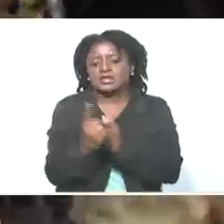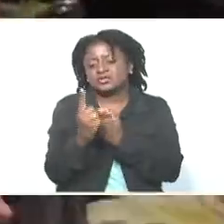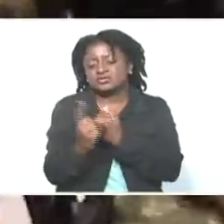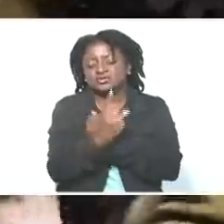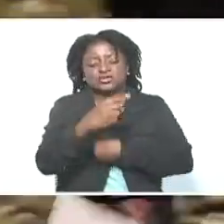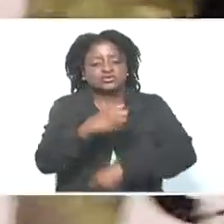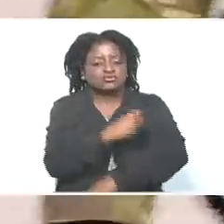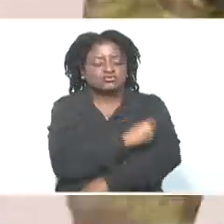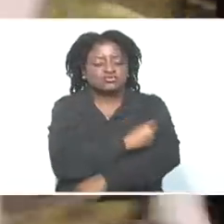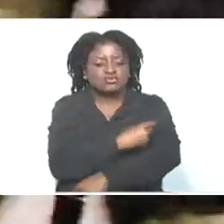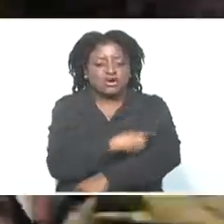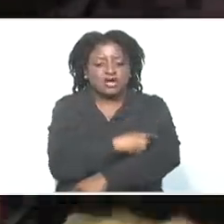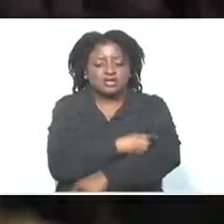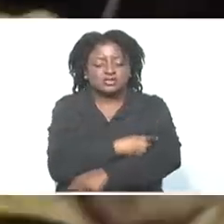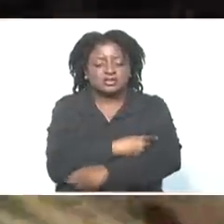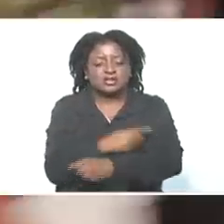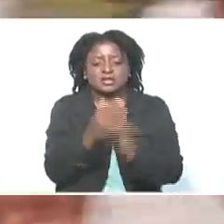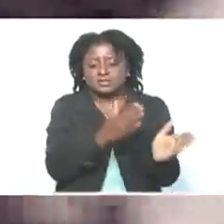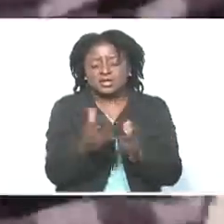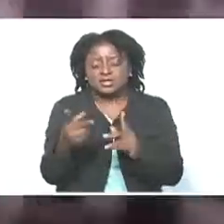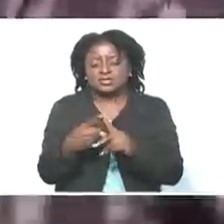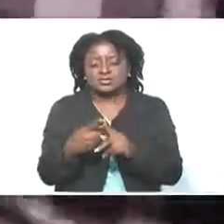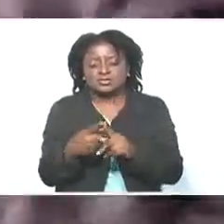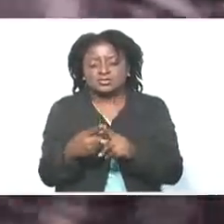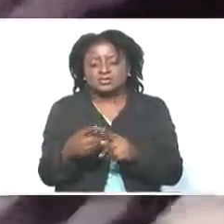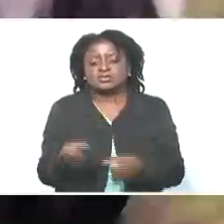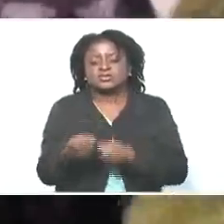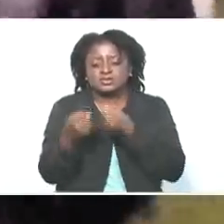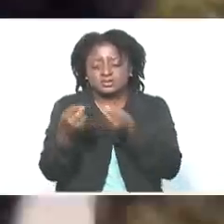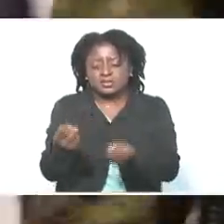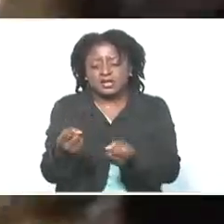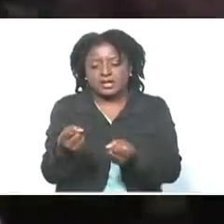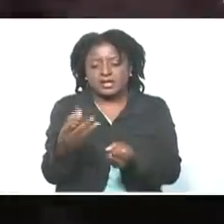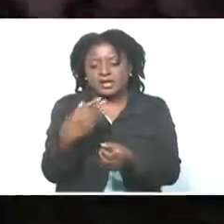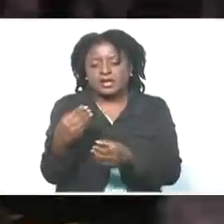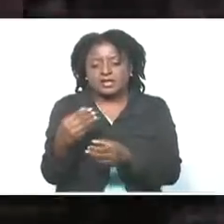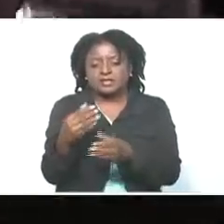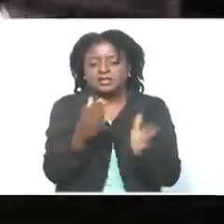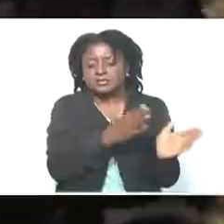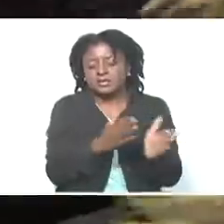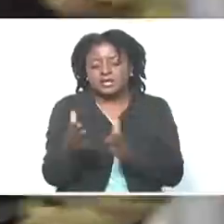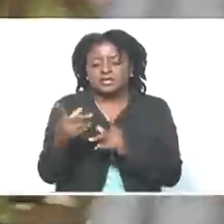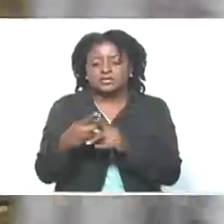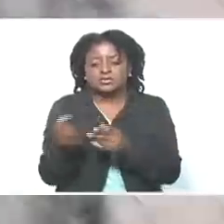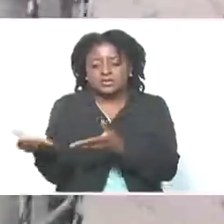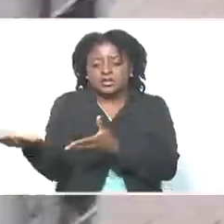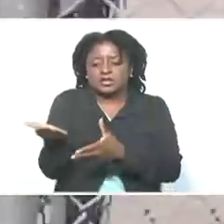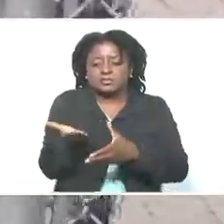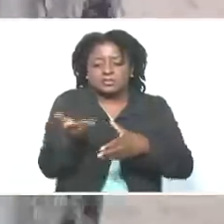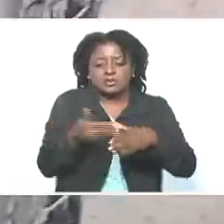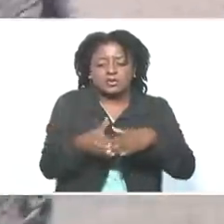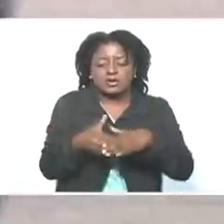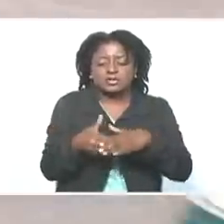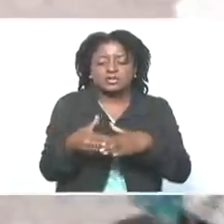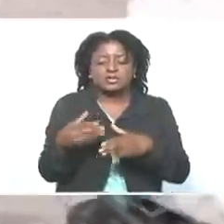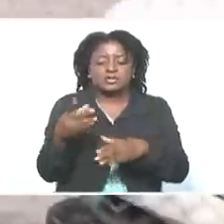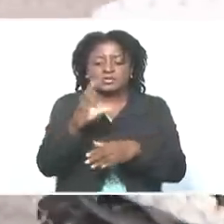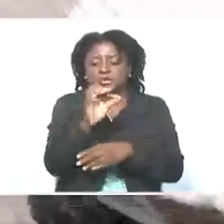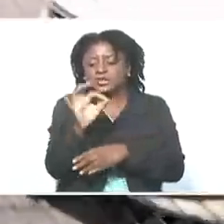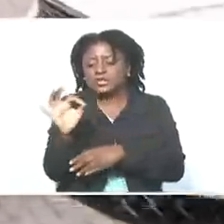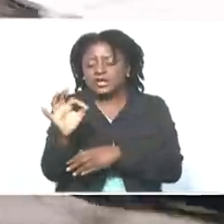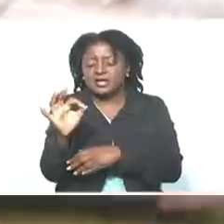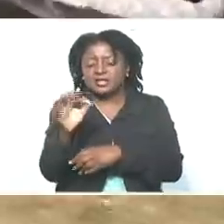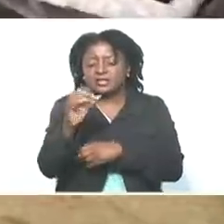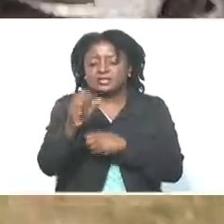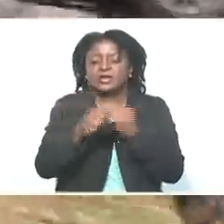possess dangerous drugs with the intent to supply, and conspiracy to import dangerous drugs. The 29-year-old resident of Suriname